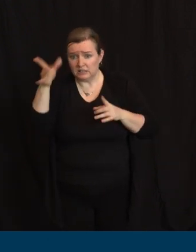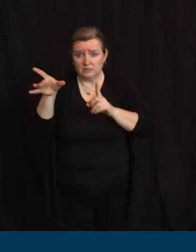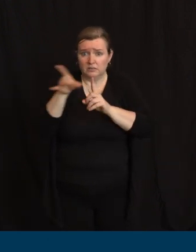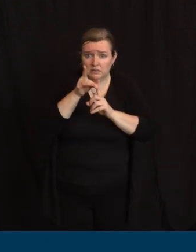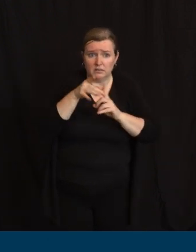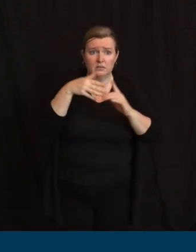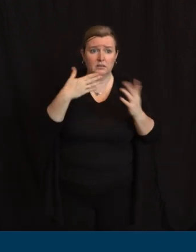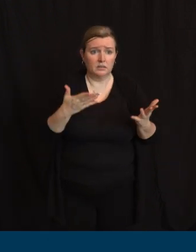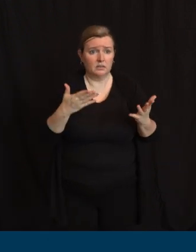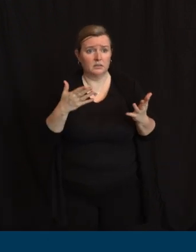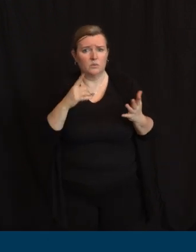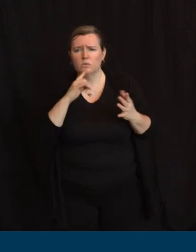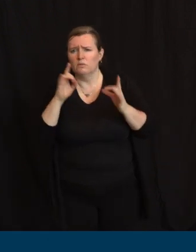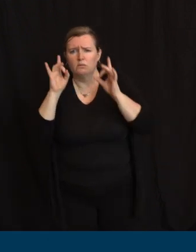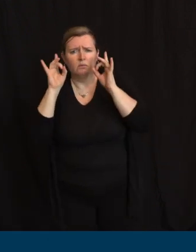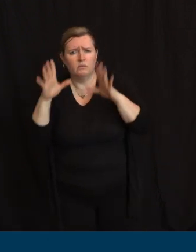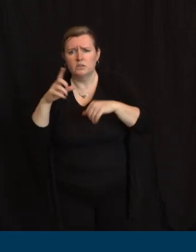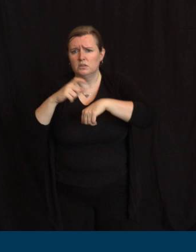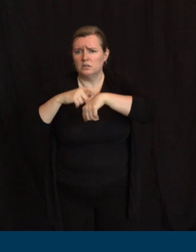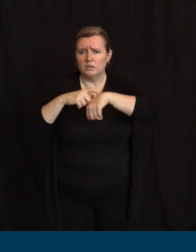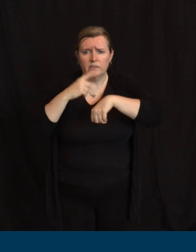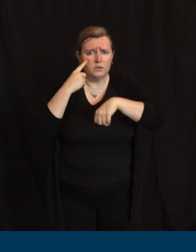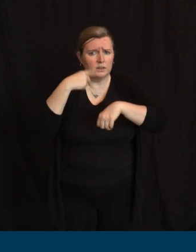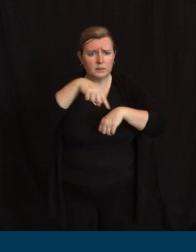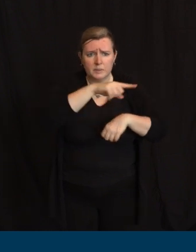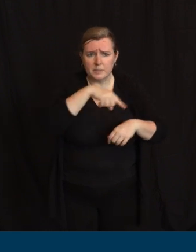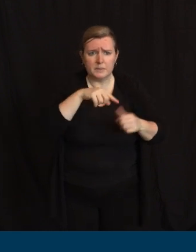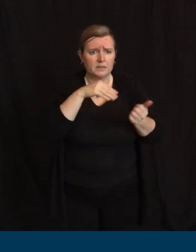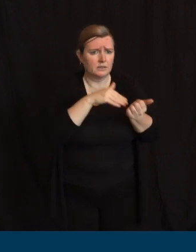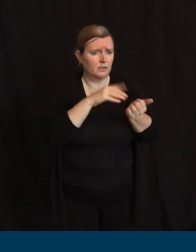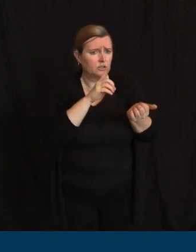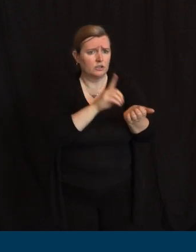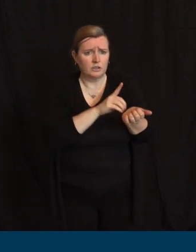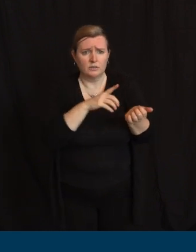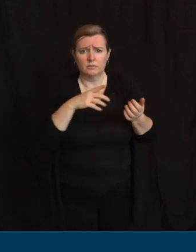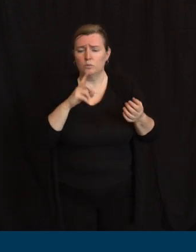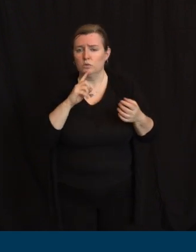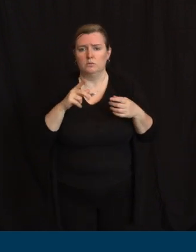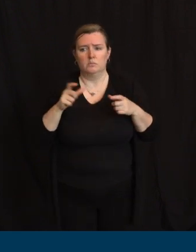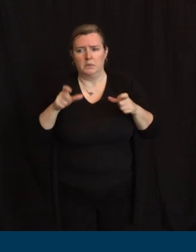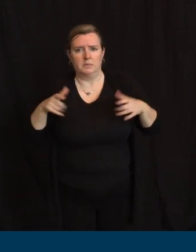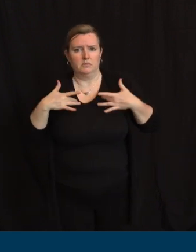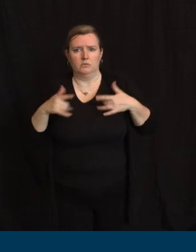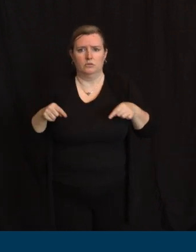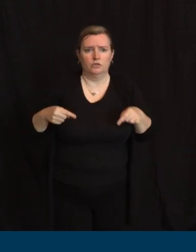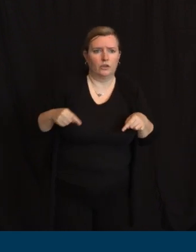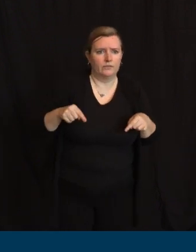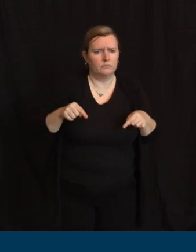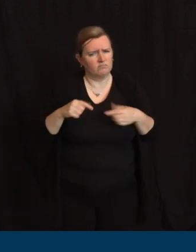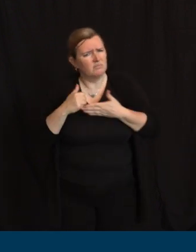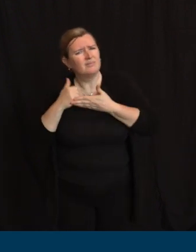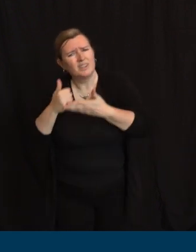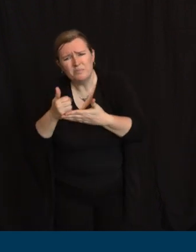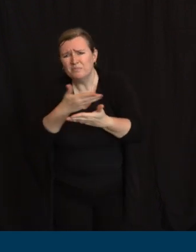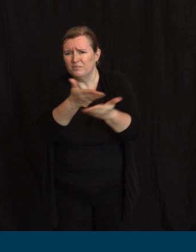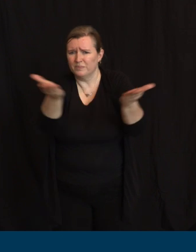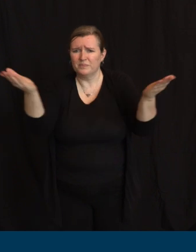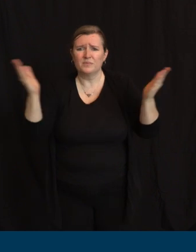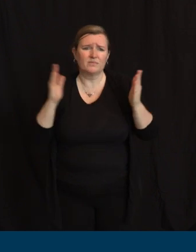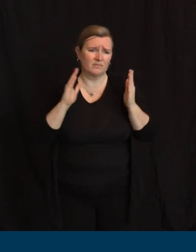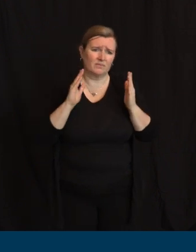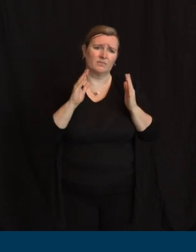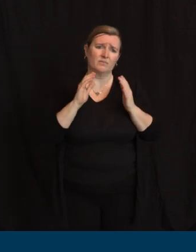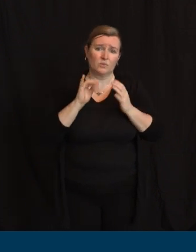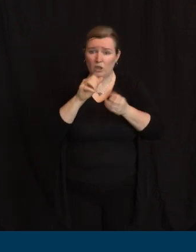new worries and anxieties. So to help New Jerseyans in managing these stressors, I want to remind you that